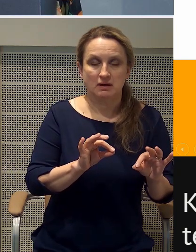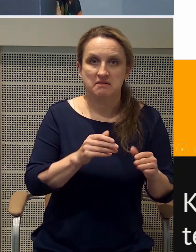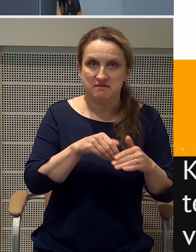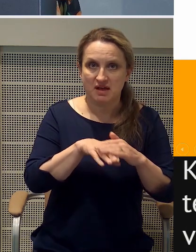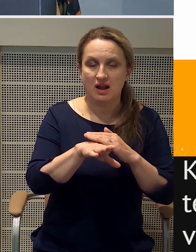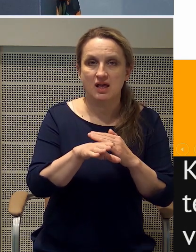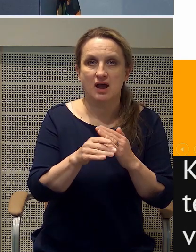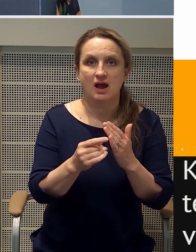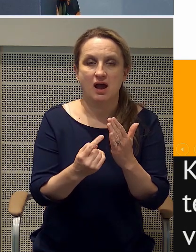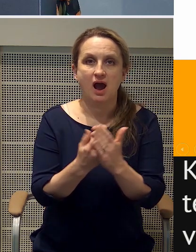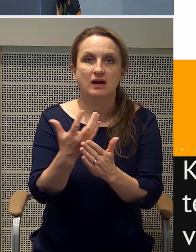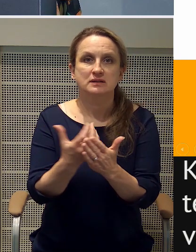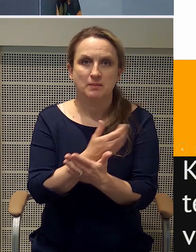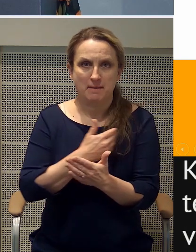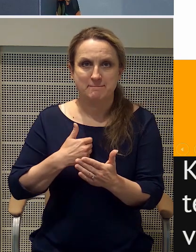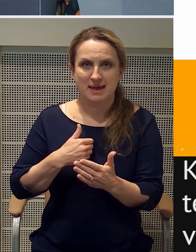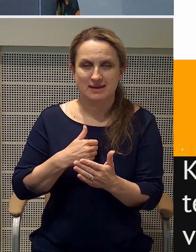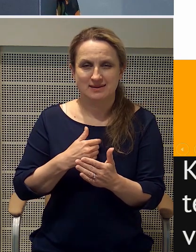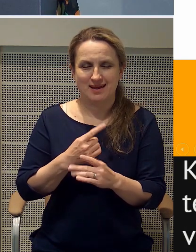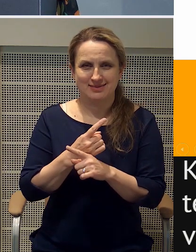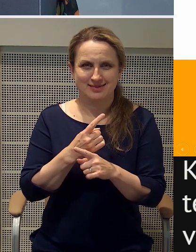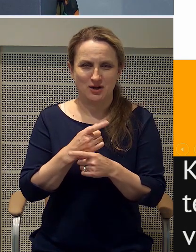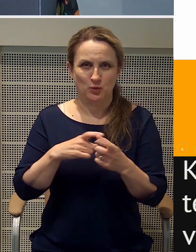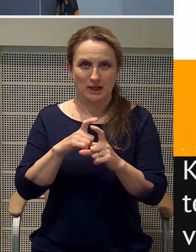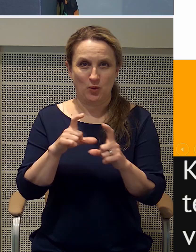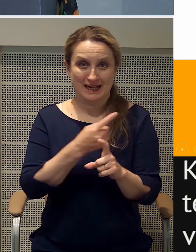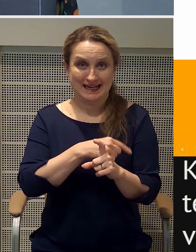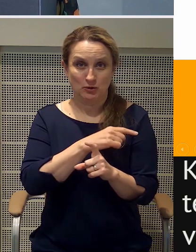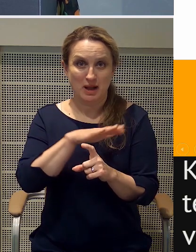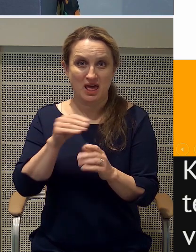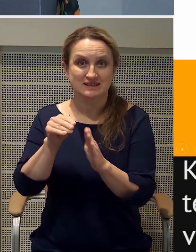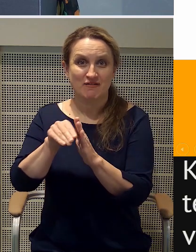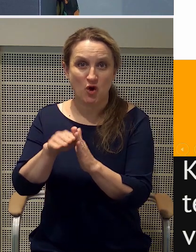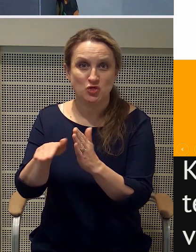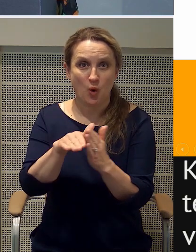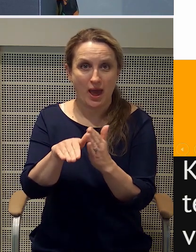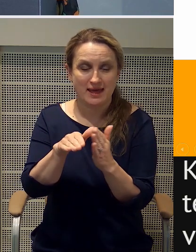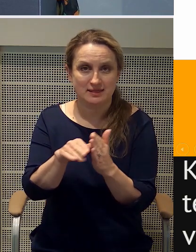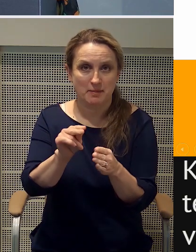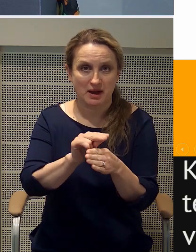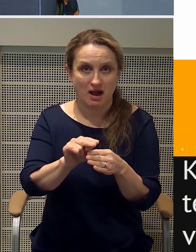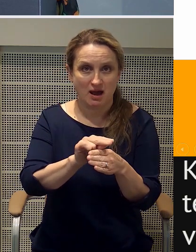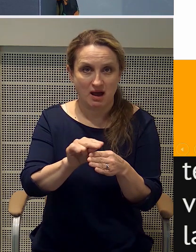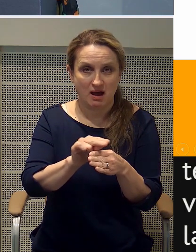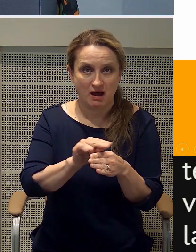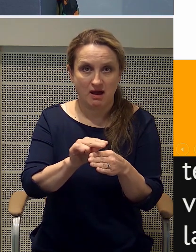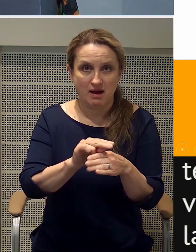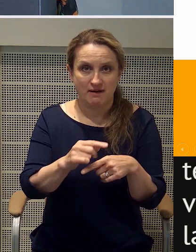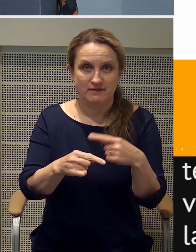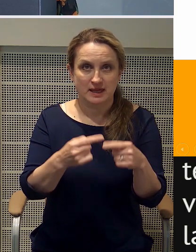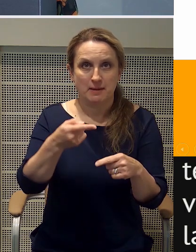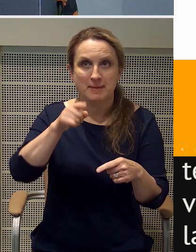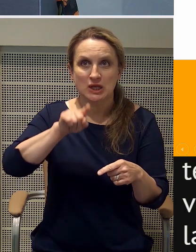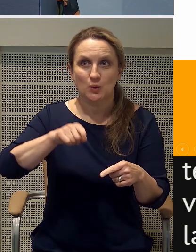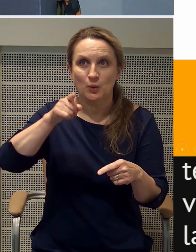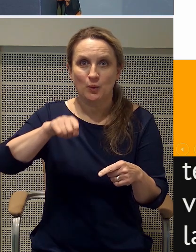kidney. Finally, she made it out, and with our help, she